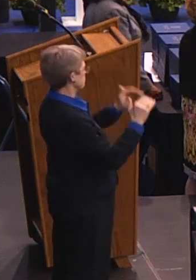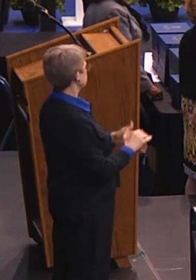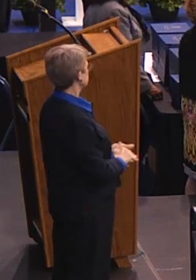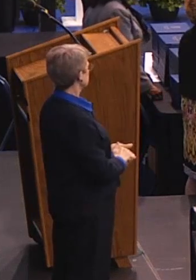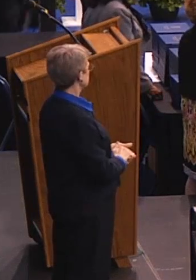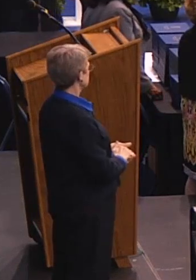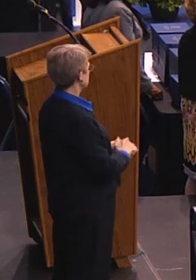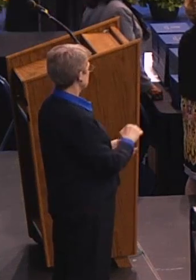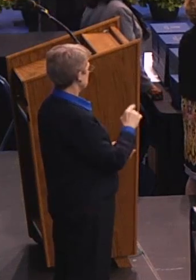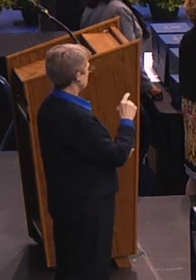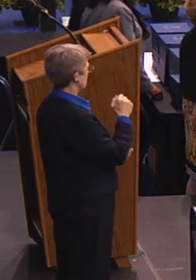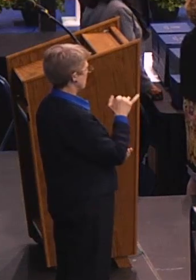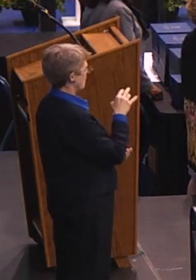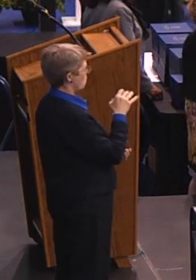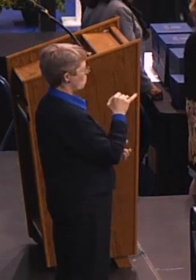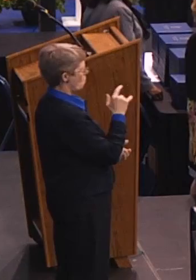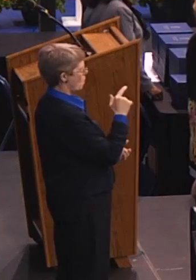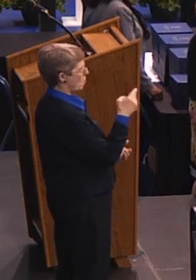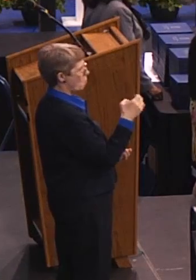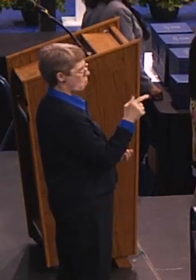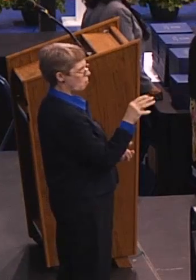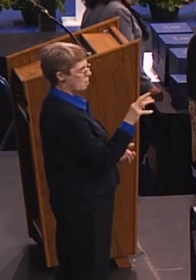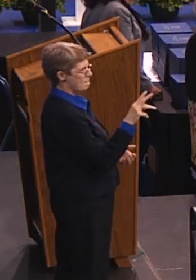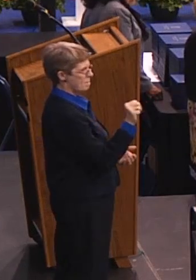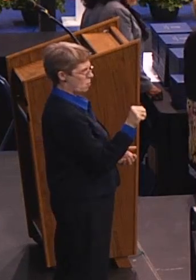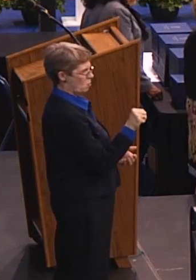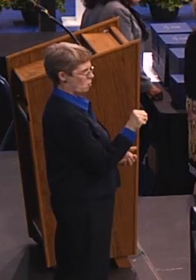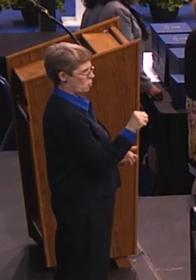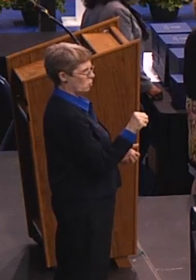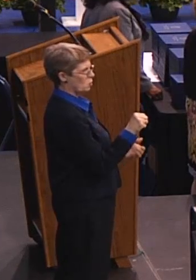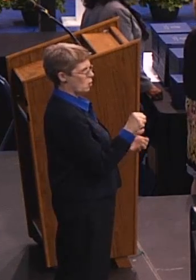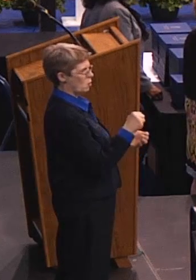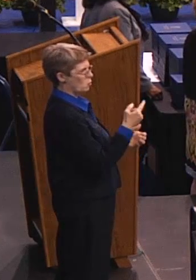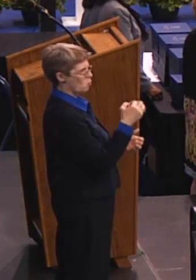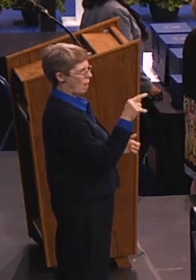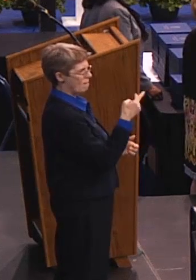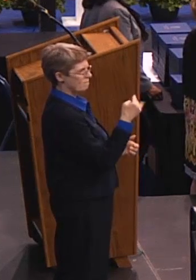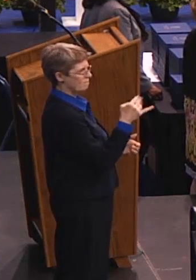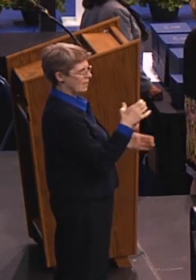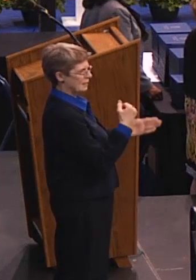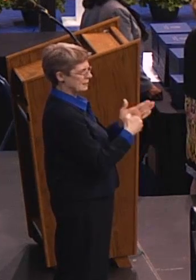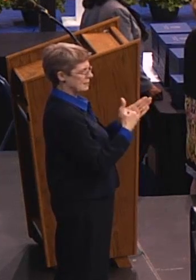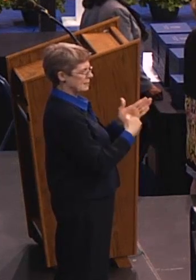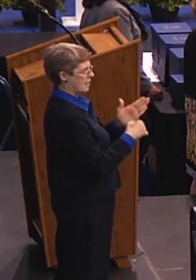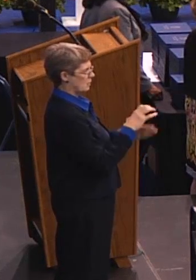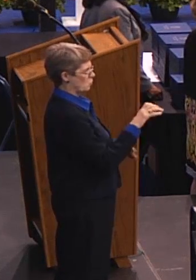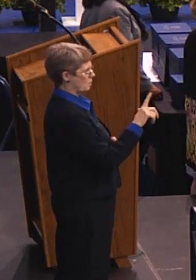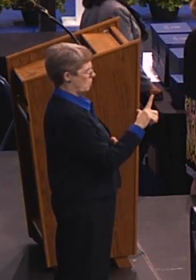Kayla Hope Colburn, computer graphics, graphic design, cum laude.